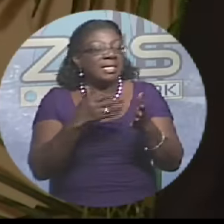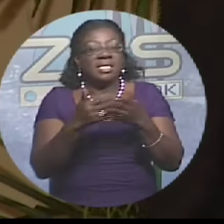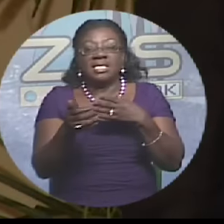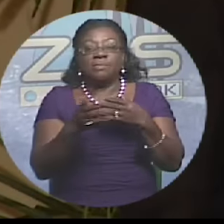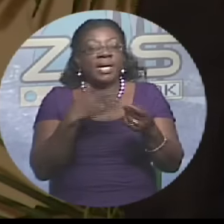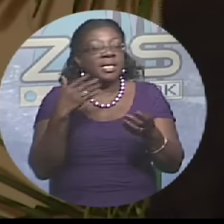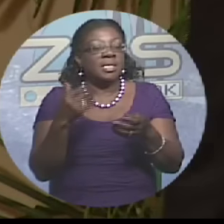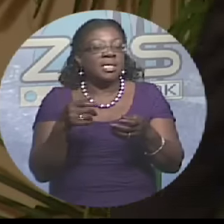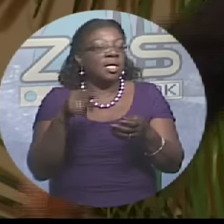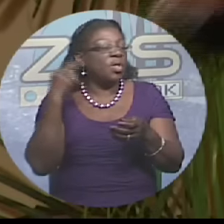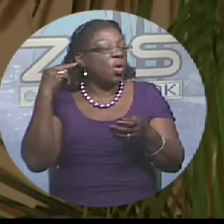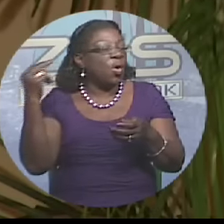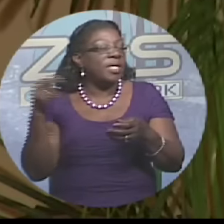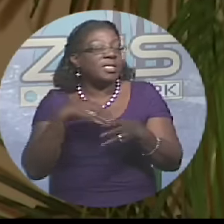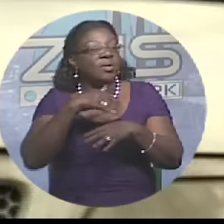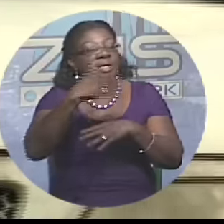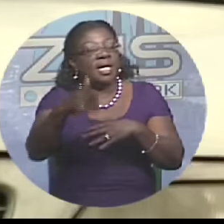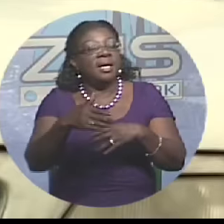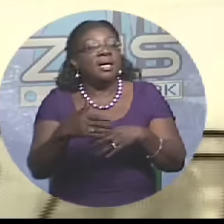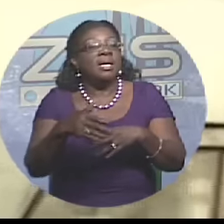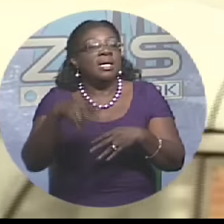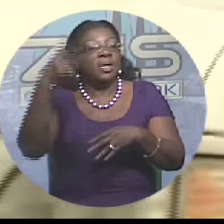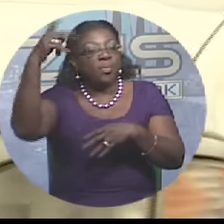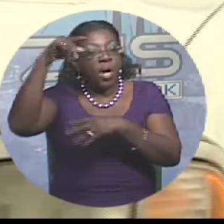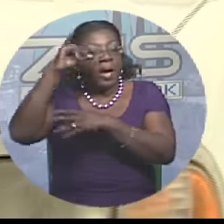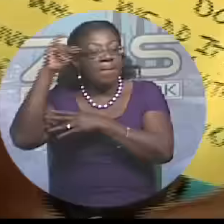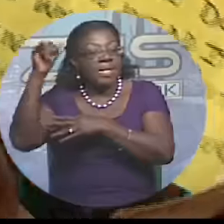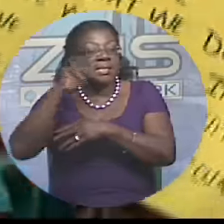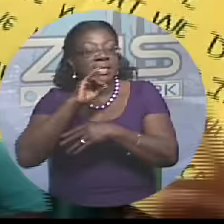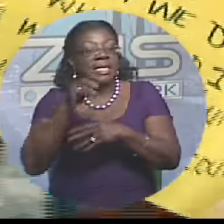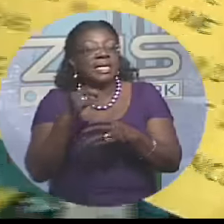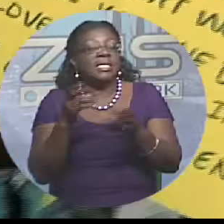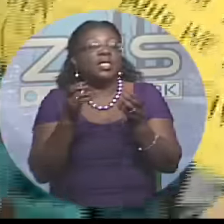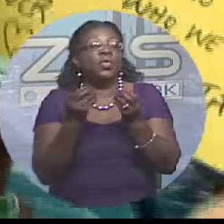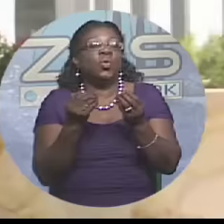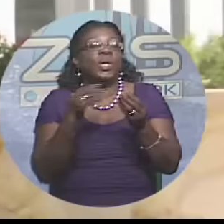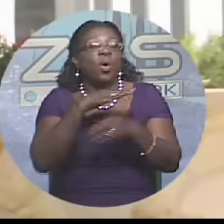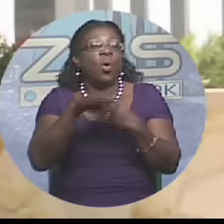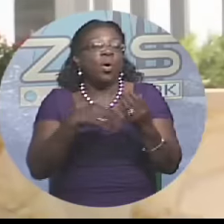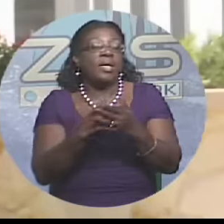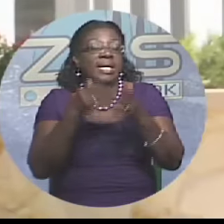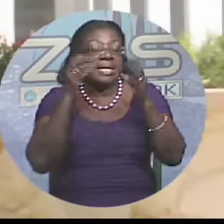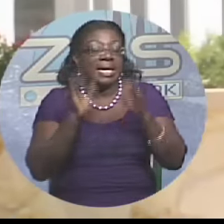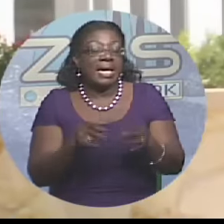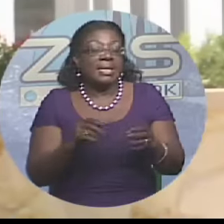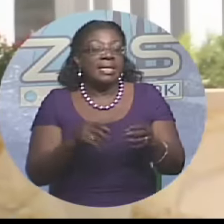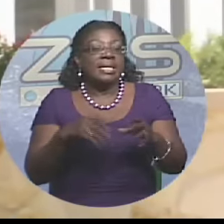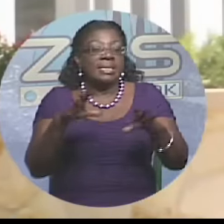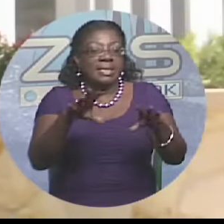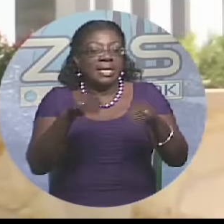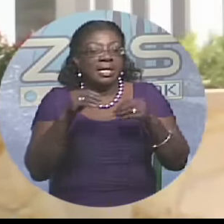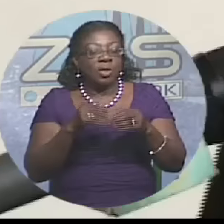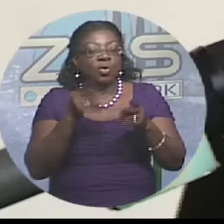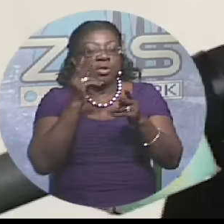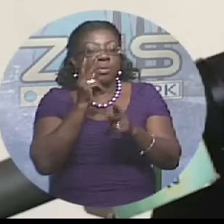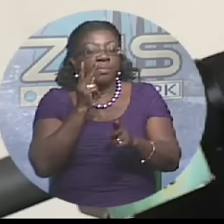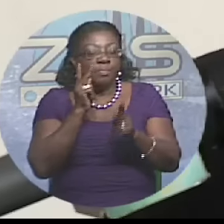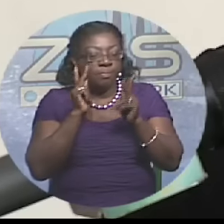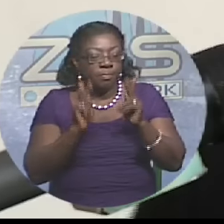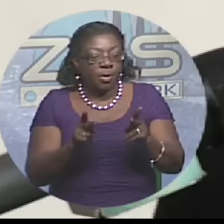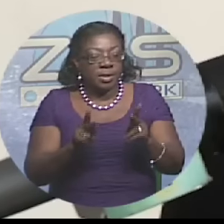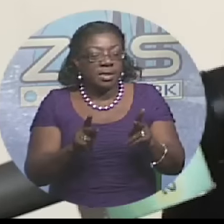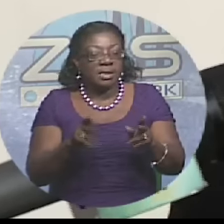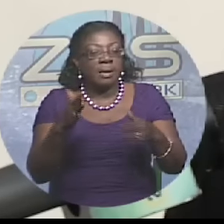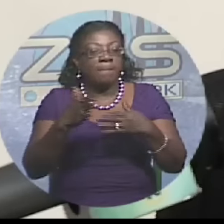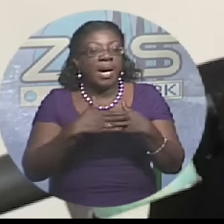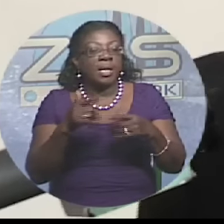is doing all he can to have those persons re-engaged with the speedy opening of Bahamar.